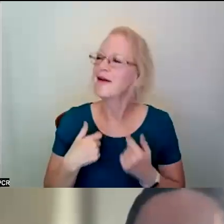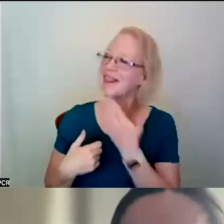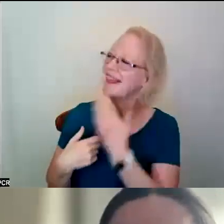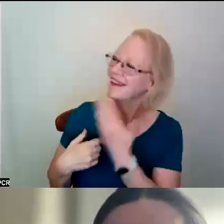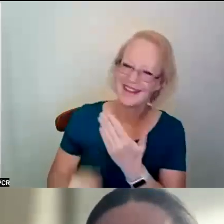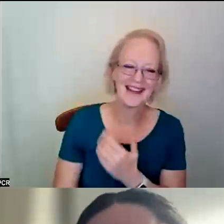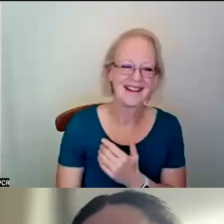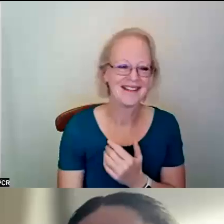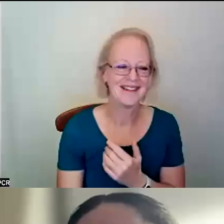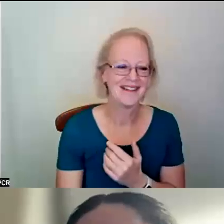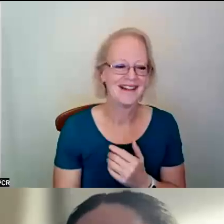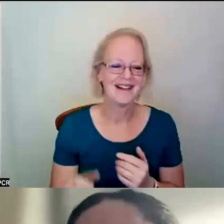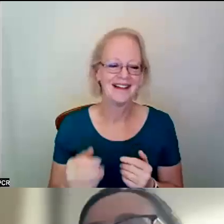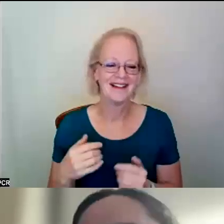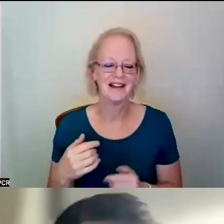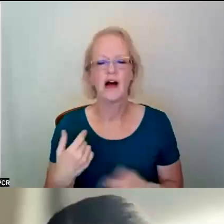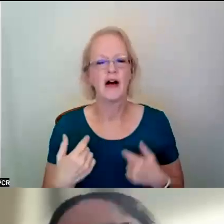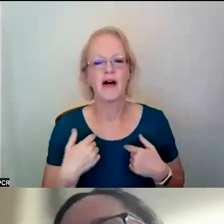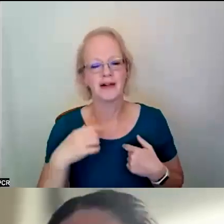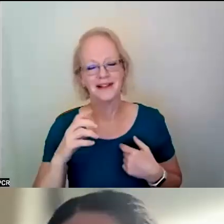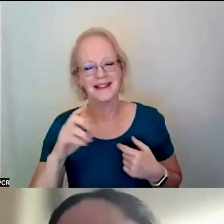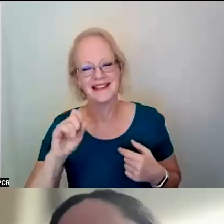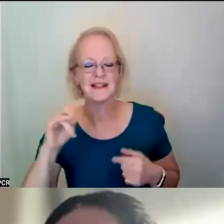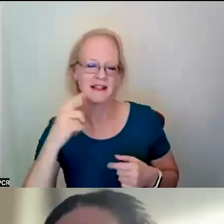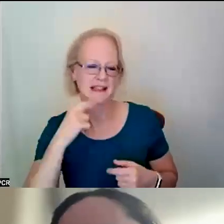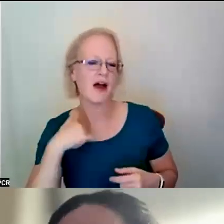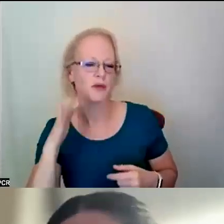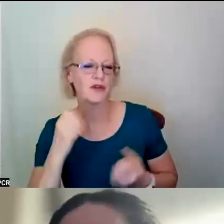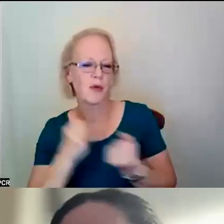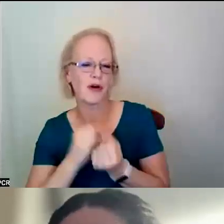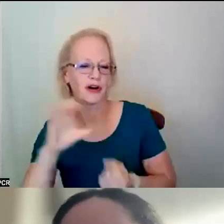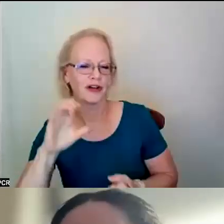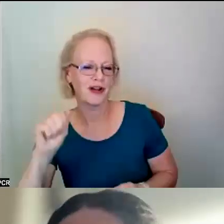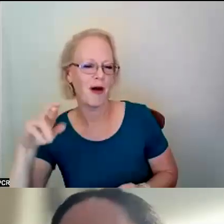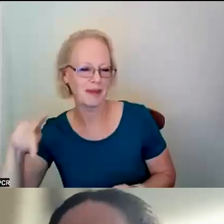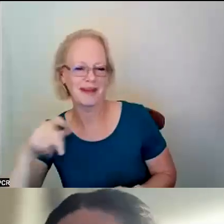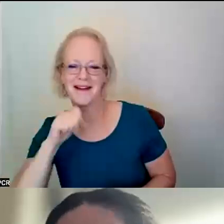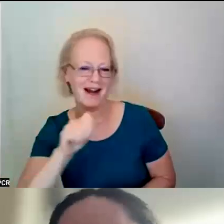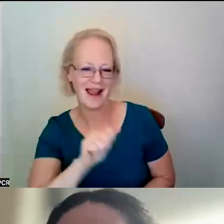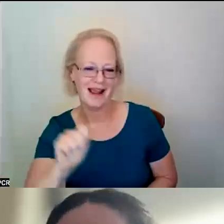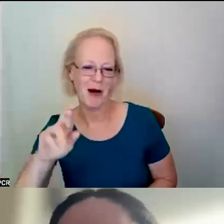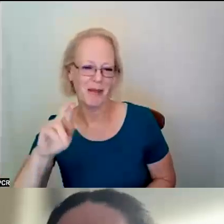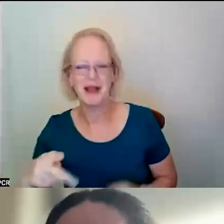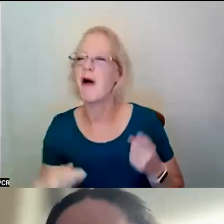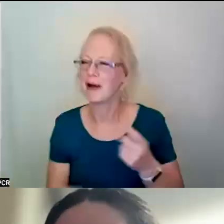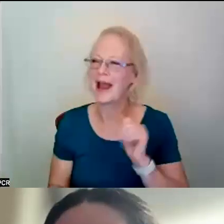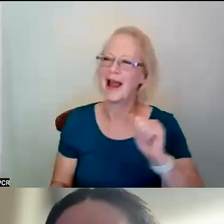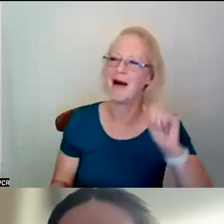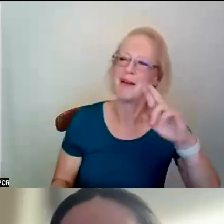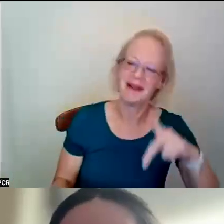I'm going to support CARP instead of AARP. Thank you, CARP. Michelle. Yeah, Okay. we